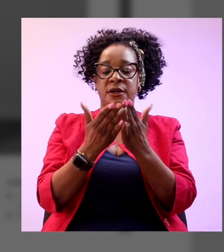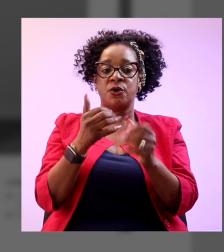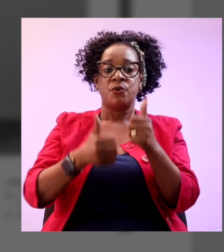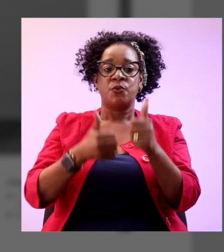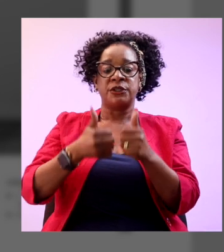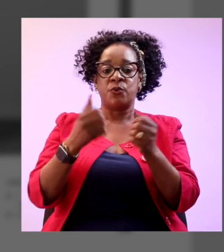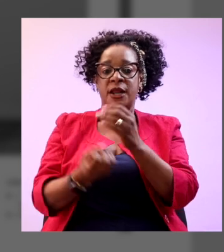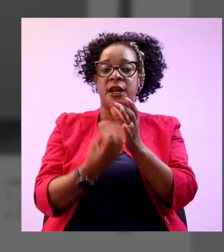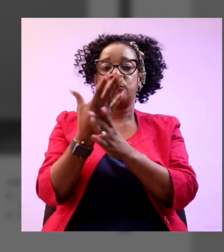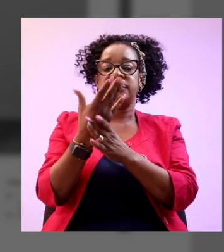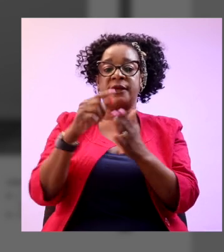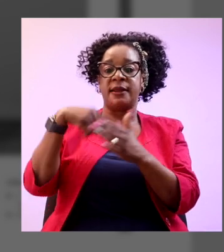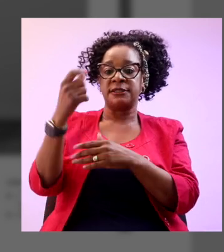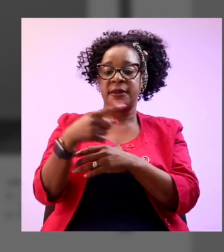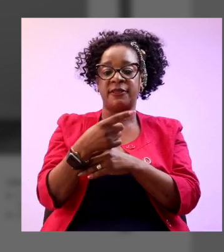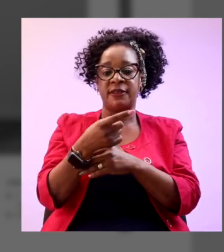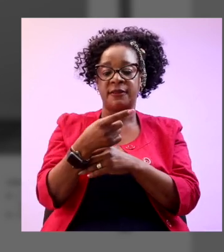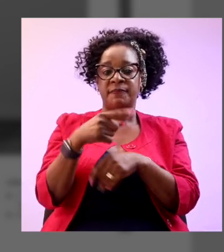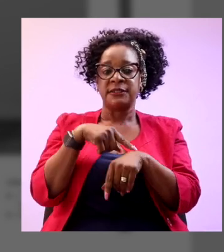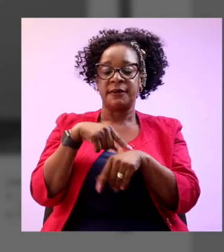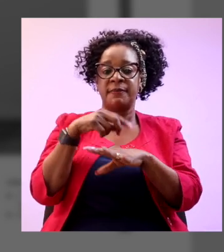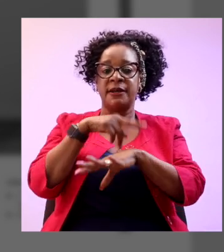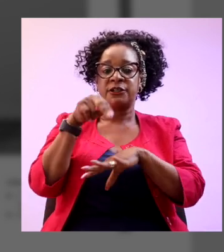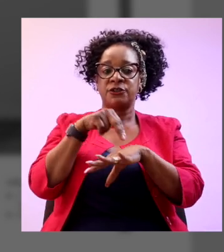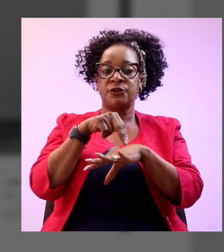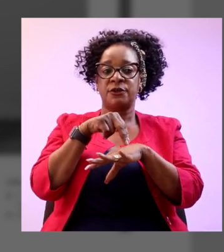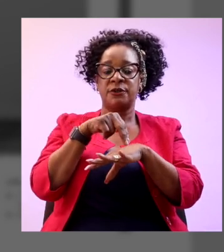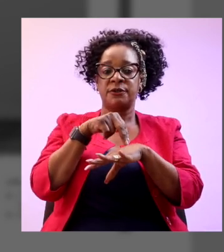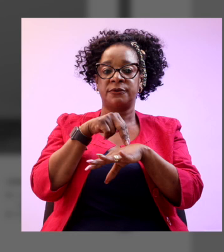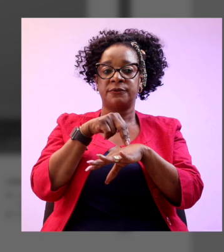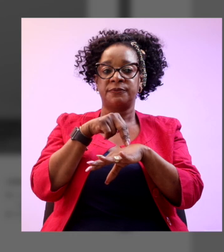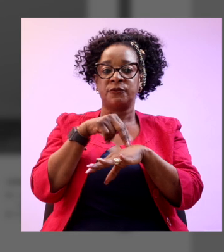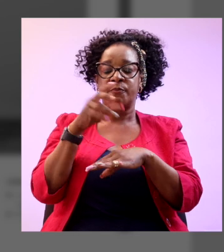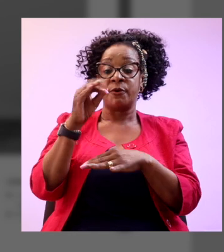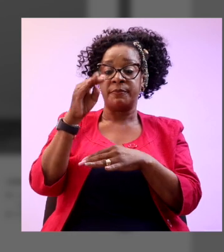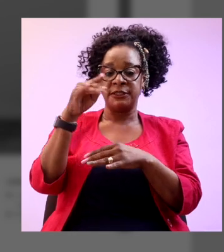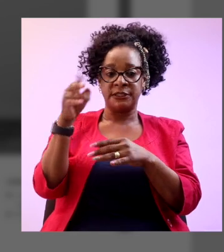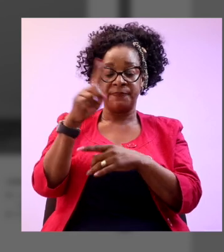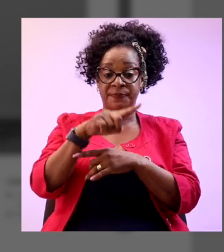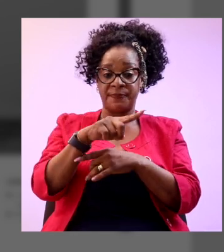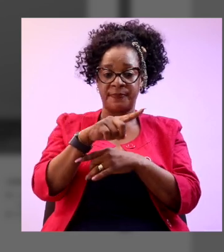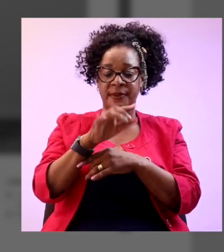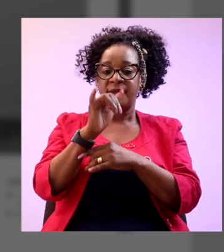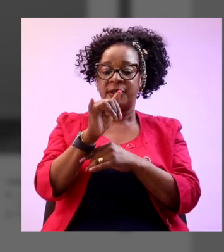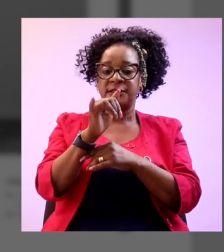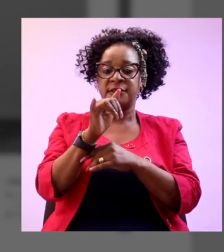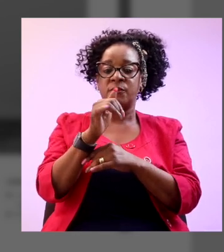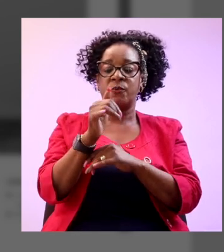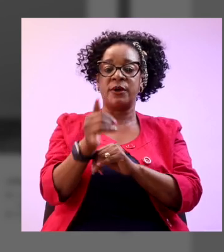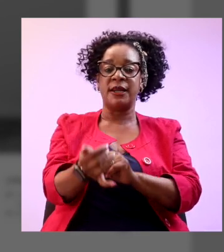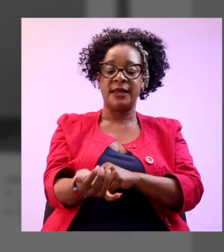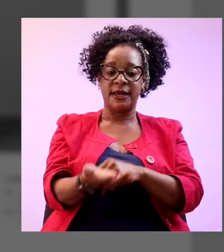actually we are launching the coming month during the national validation workshop. And I believe this will go